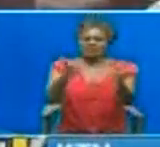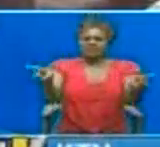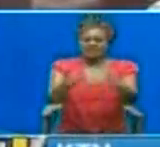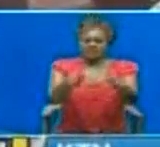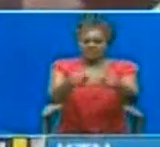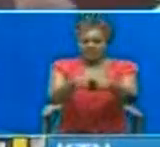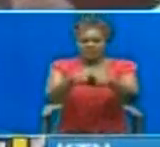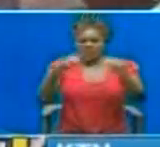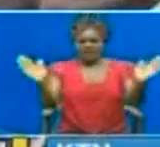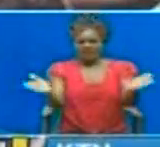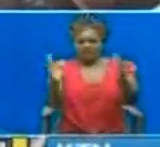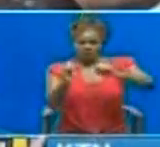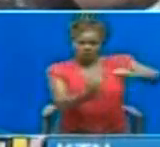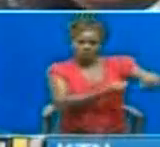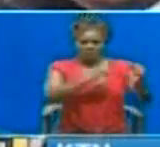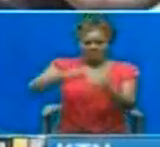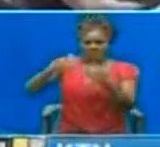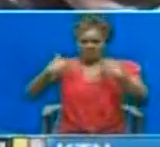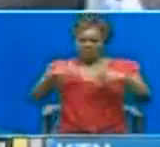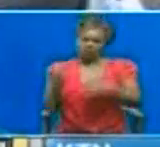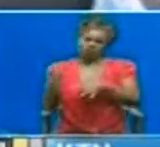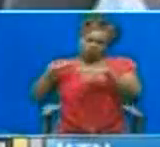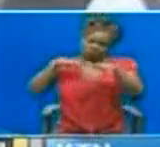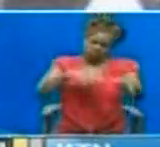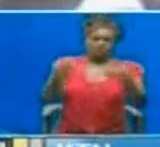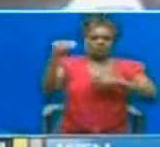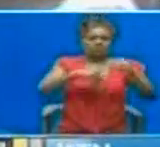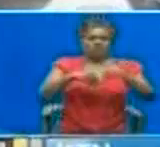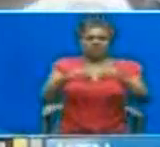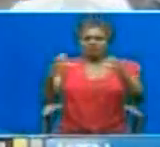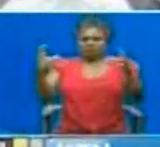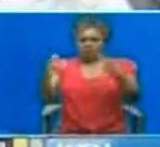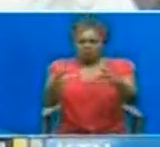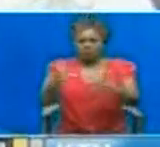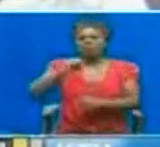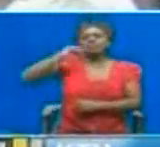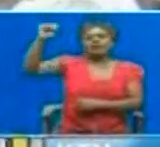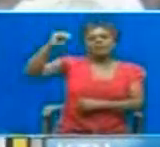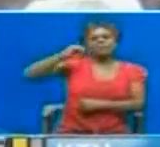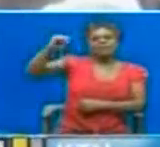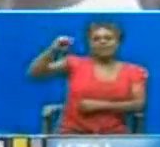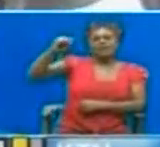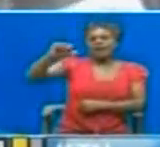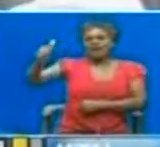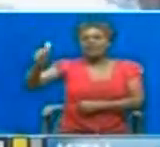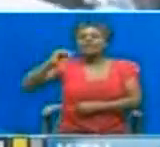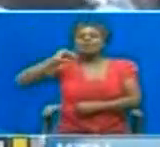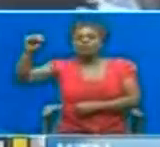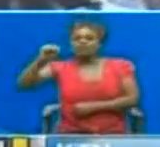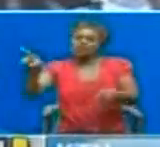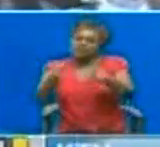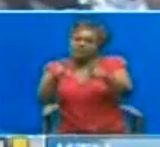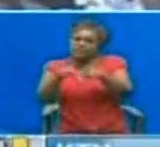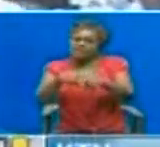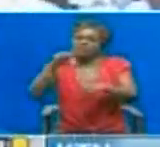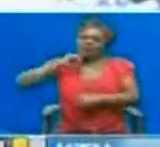And I also want to encourage the people of Homa Bay to come out in large numbers. This is a partisan campaign. Other political parties will also